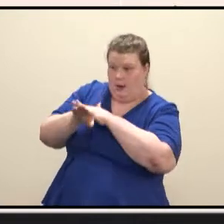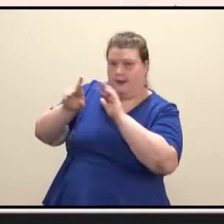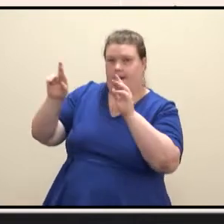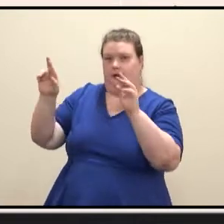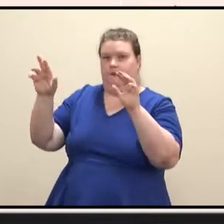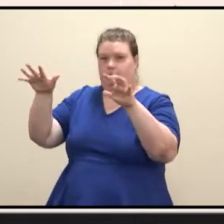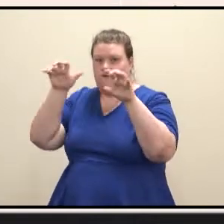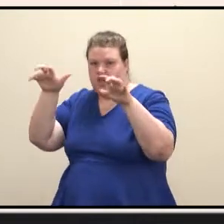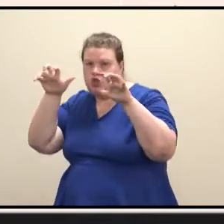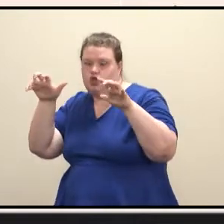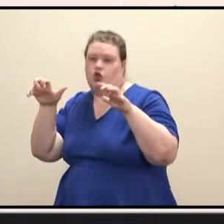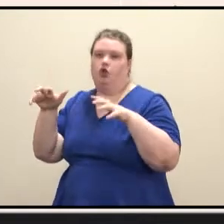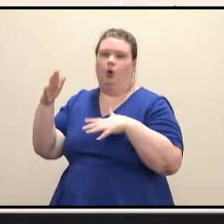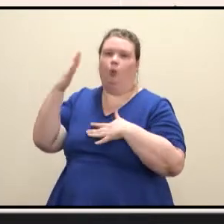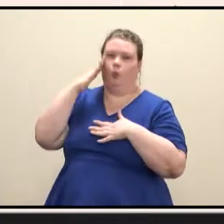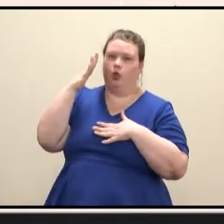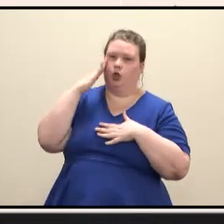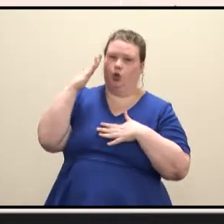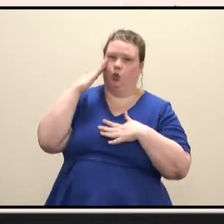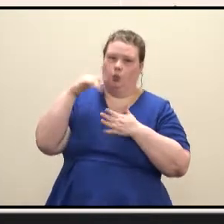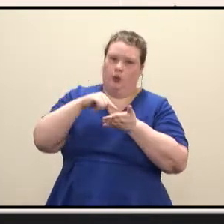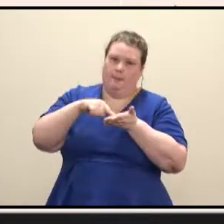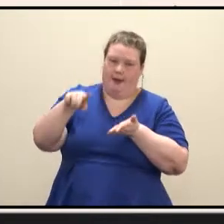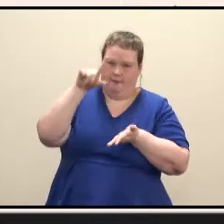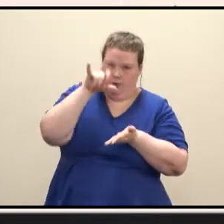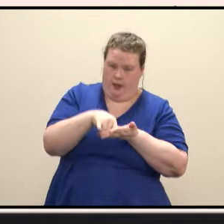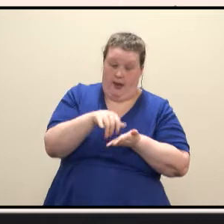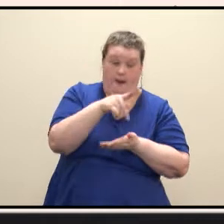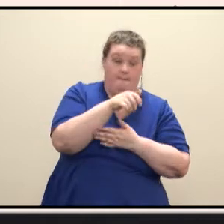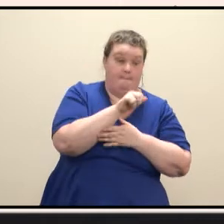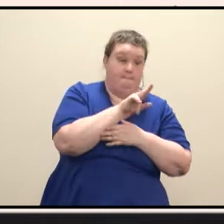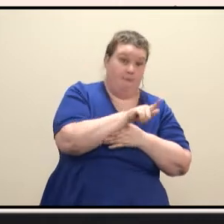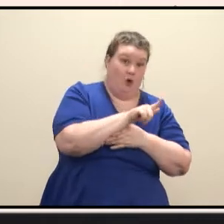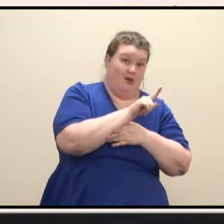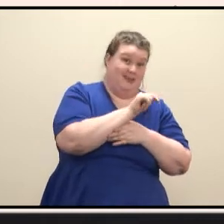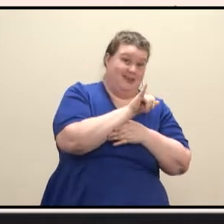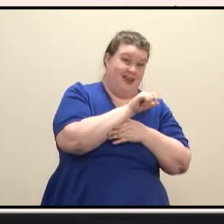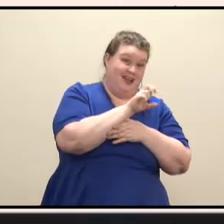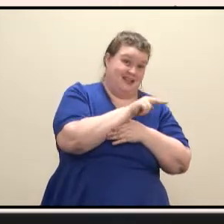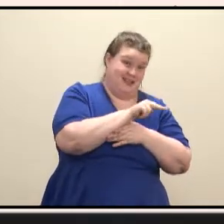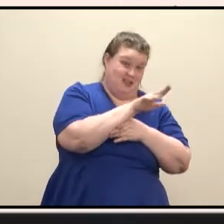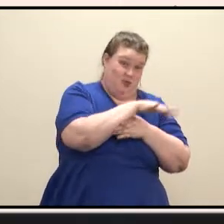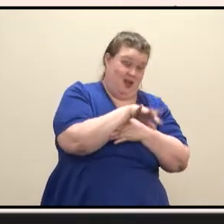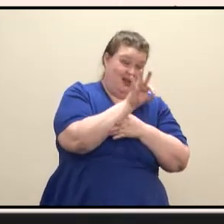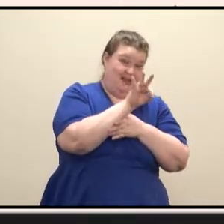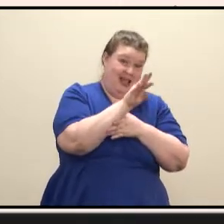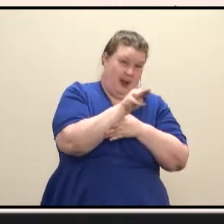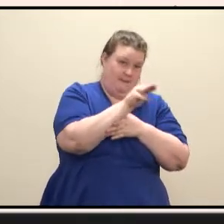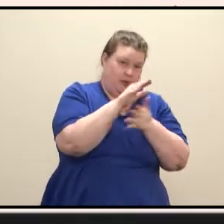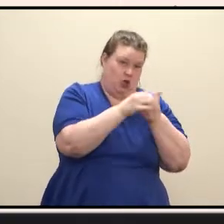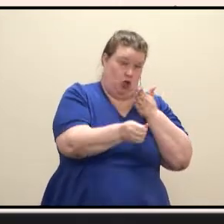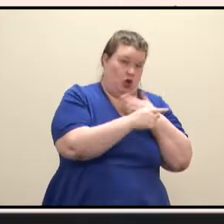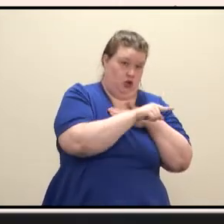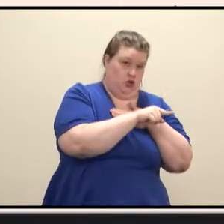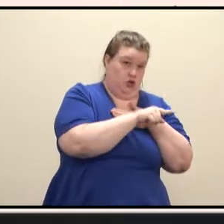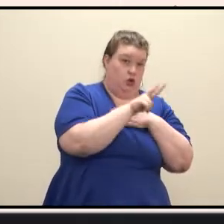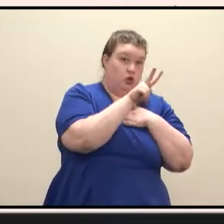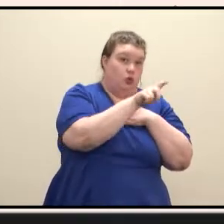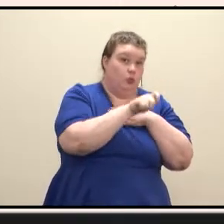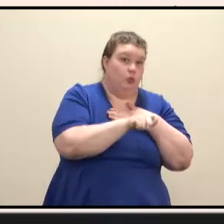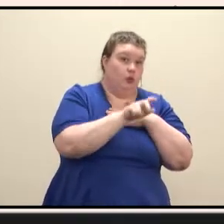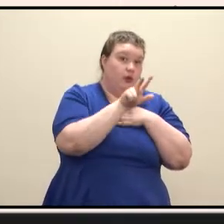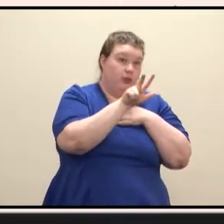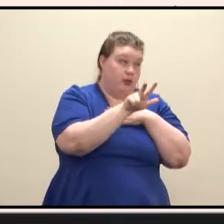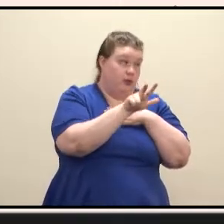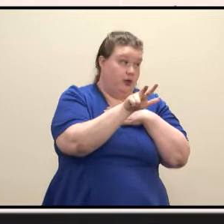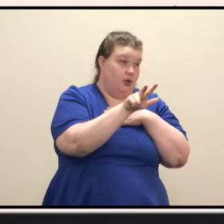were going to draw down the fund balance. The Paul Tyson project was about $9 million. We were going to get about 2.3